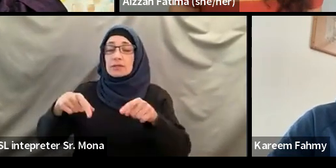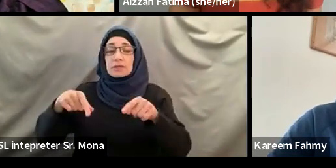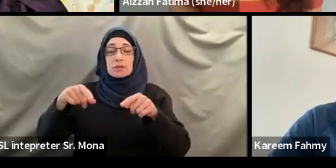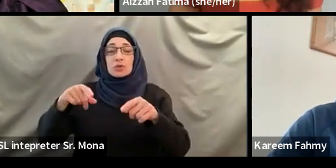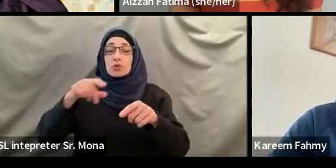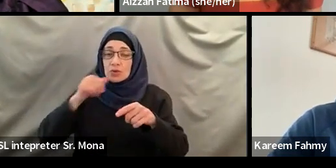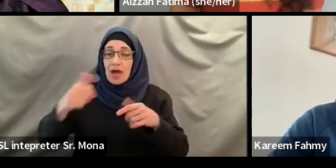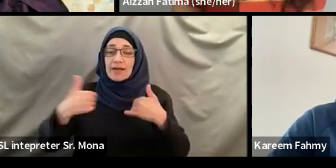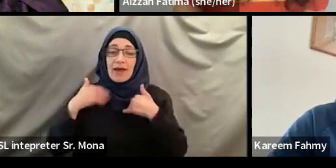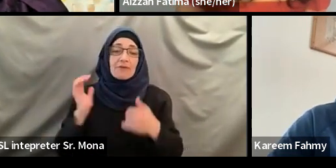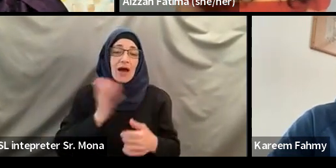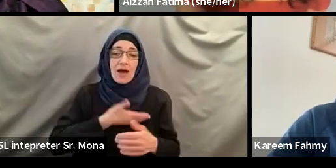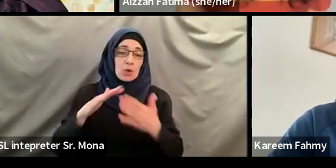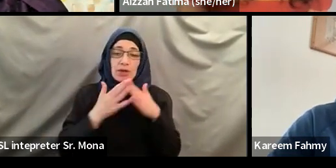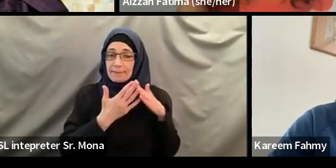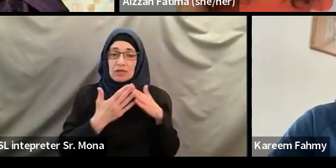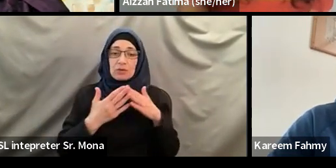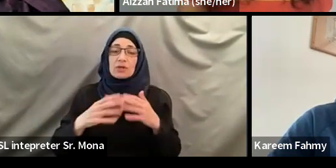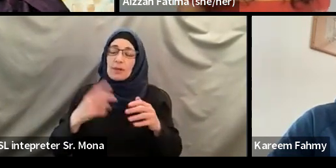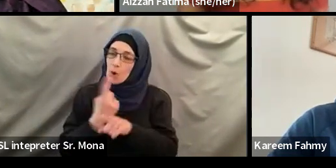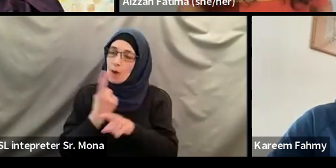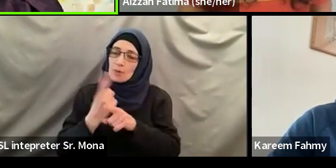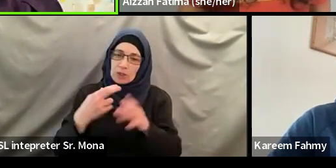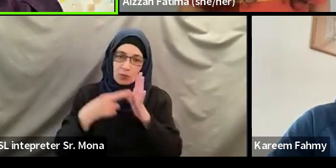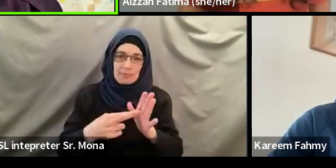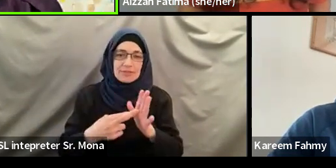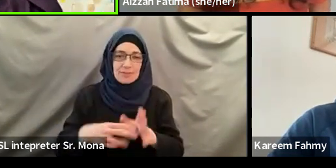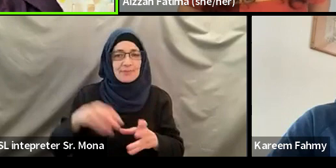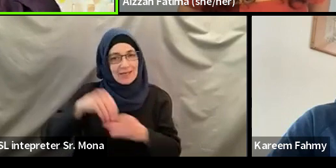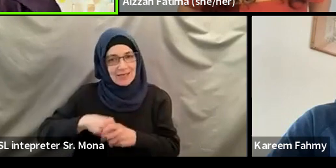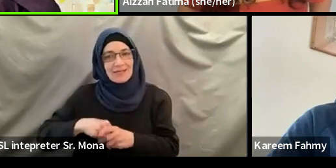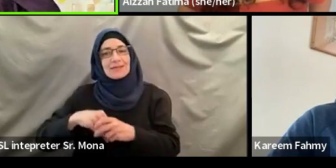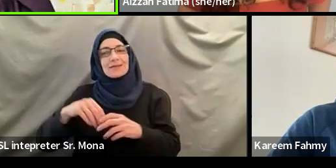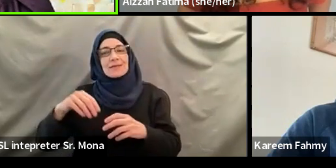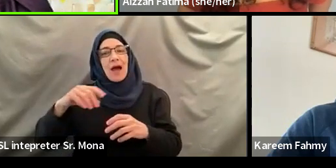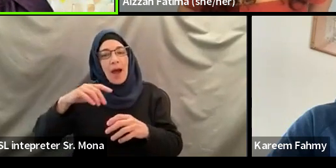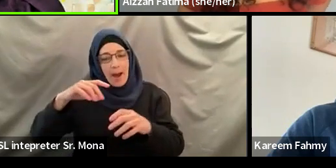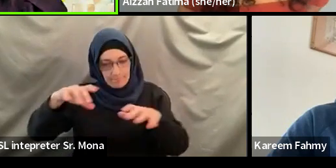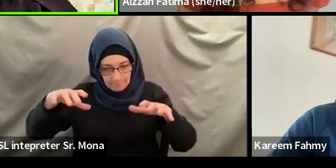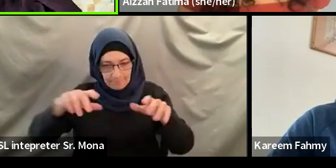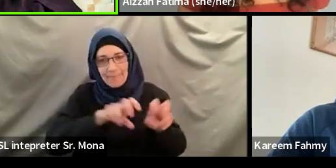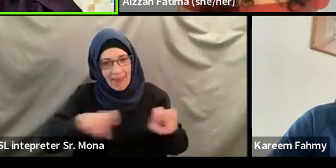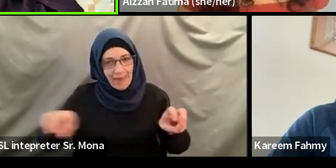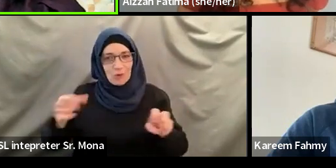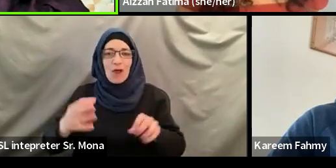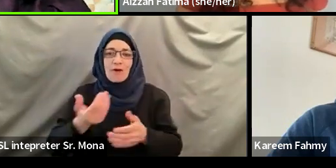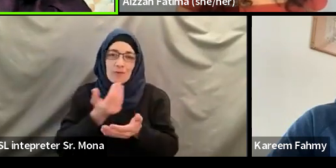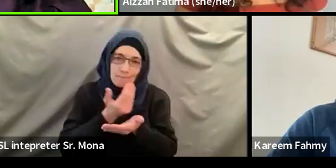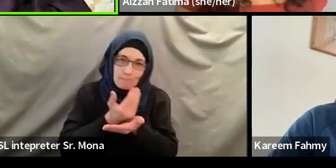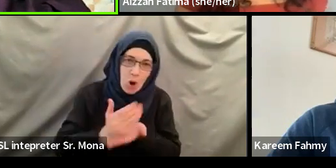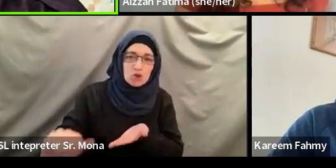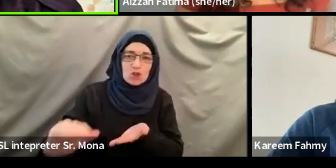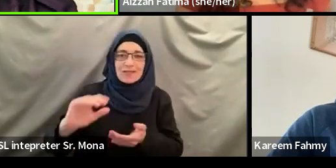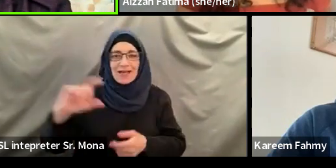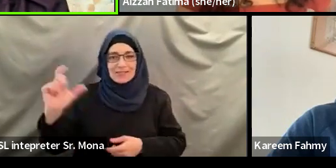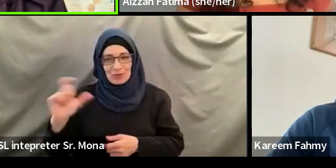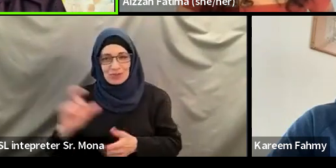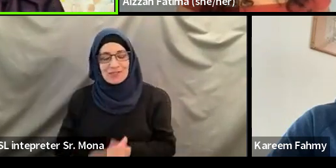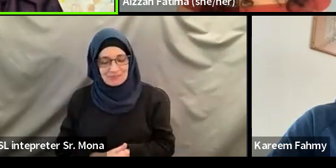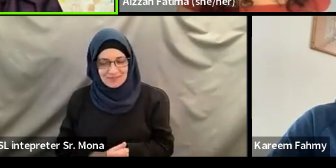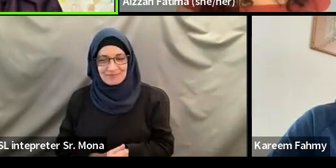Muslims. We'll do better next time. Inshallah, yes, absolutely. I have faith in you. Rehana, go